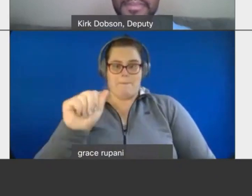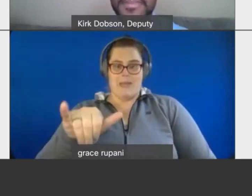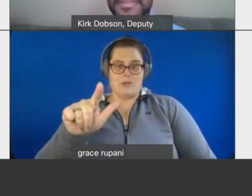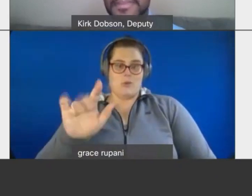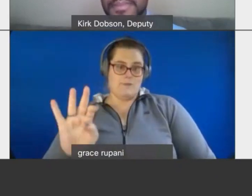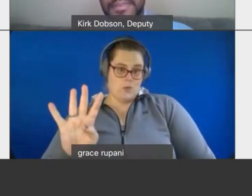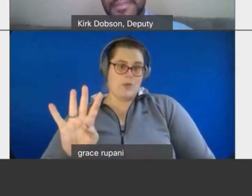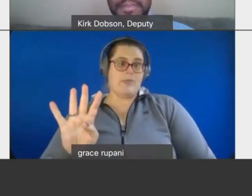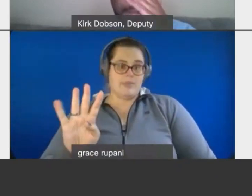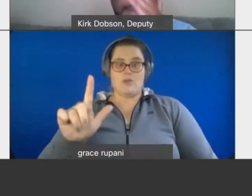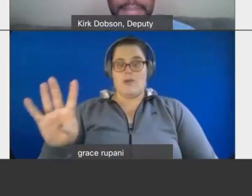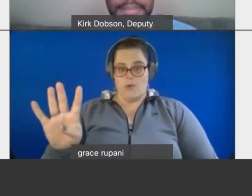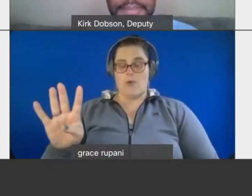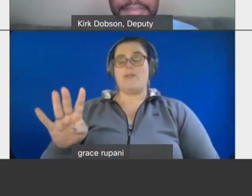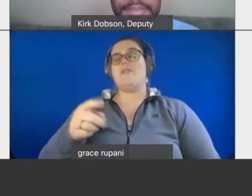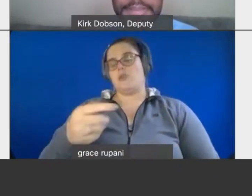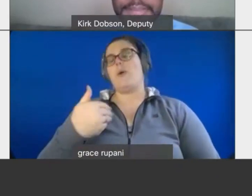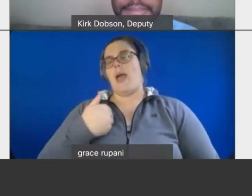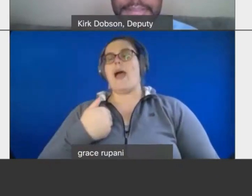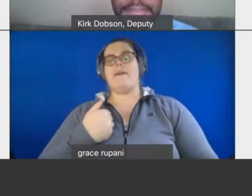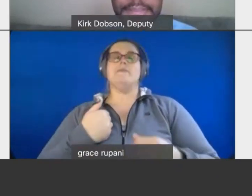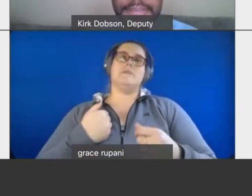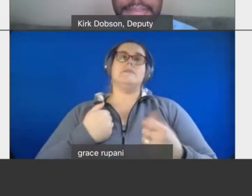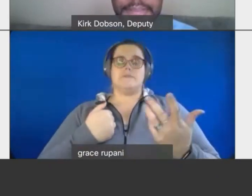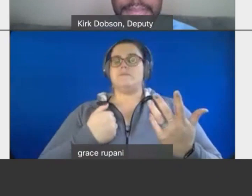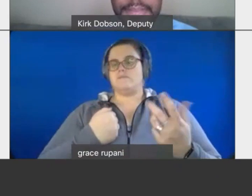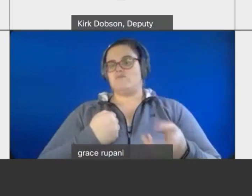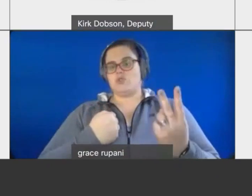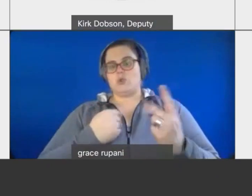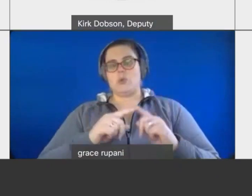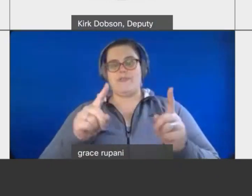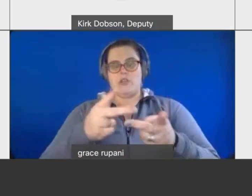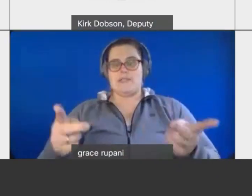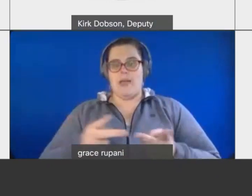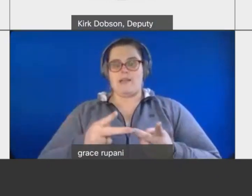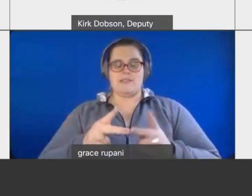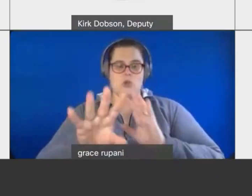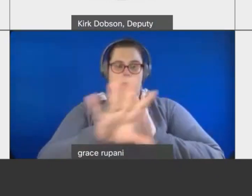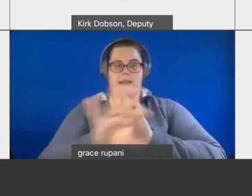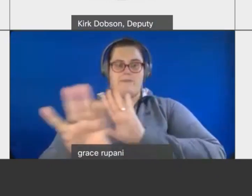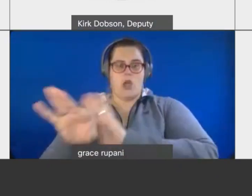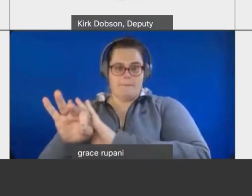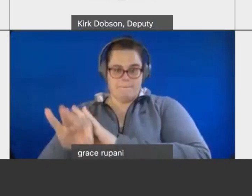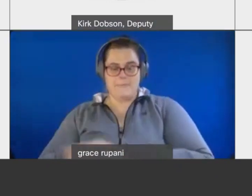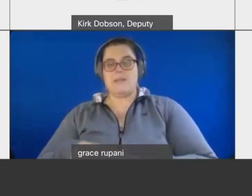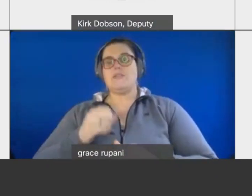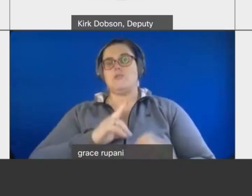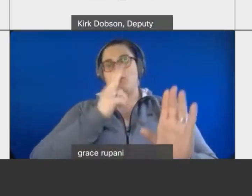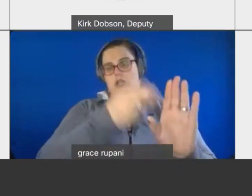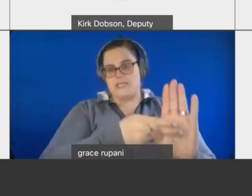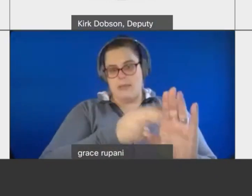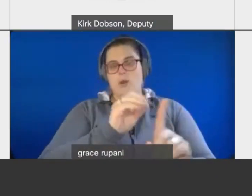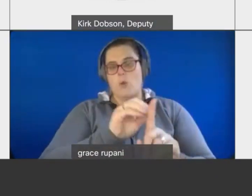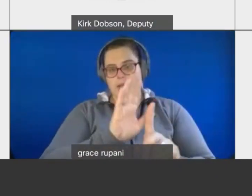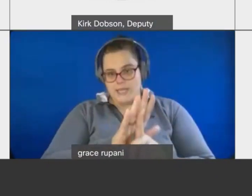1 of 2 slots to pick from as far as time slots to participate in orientation. The first